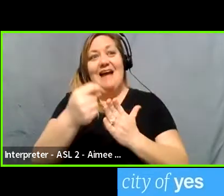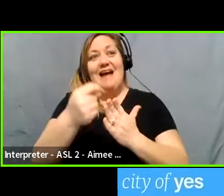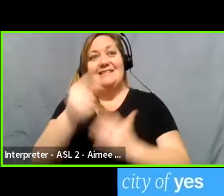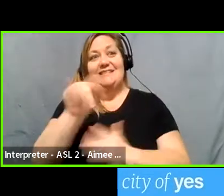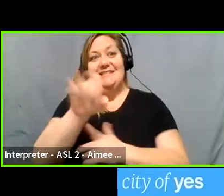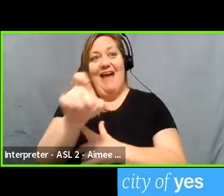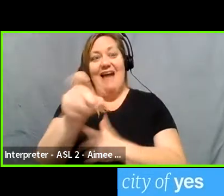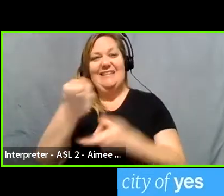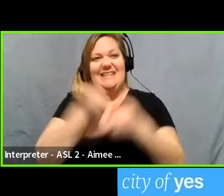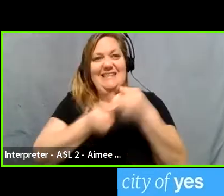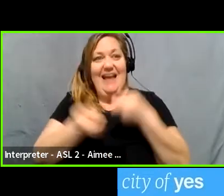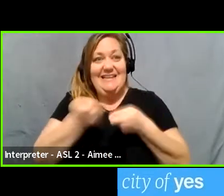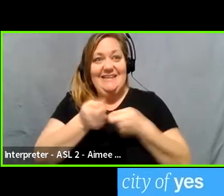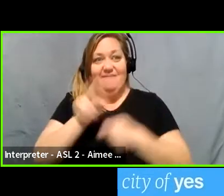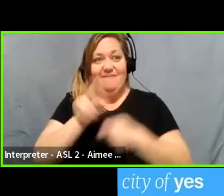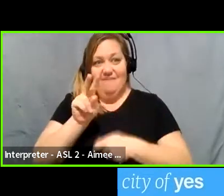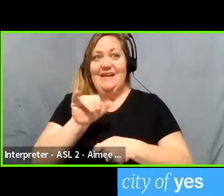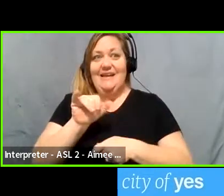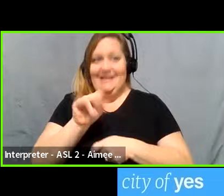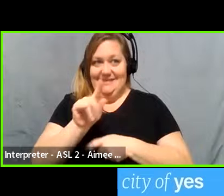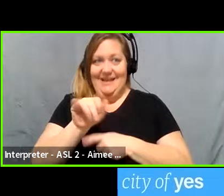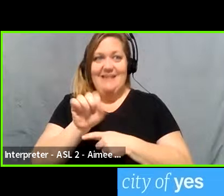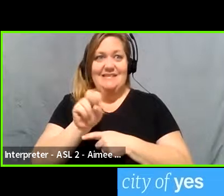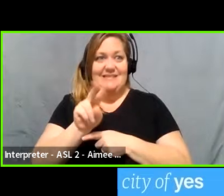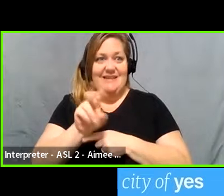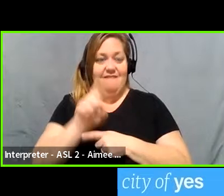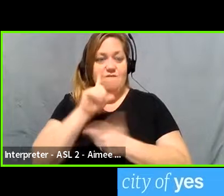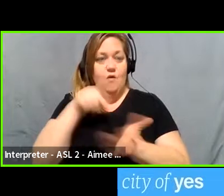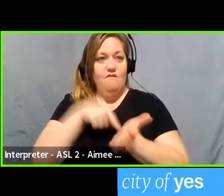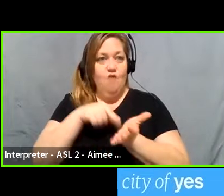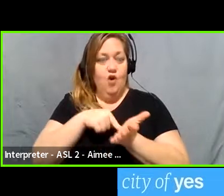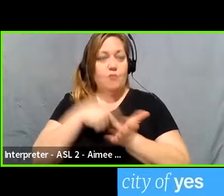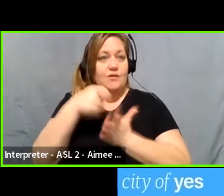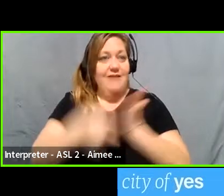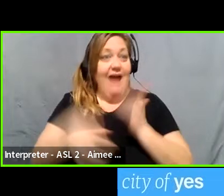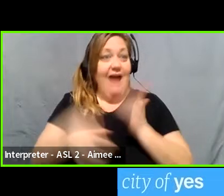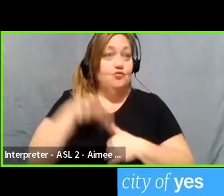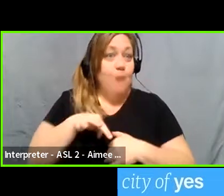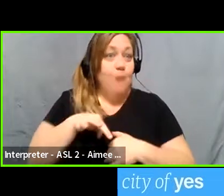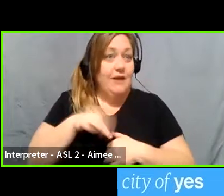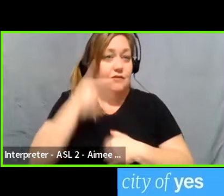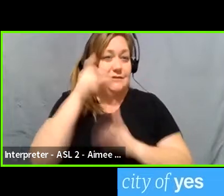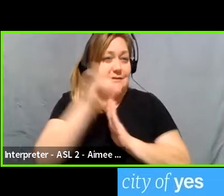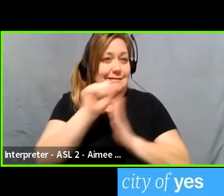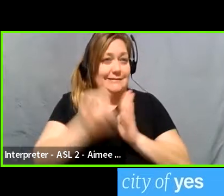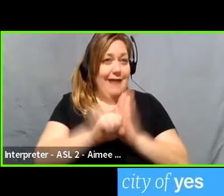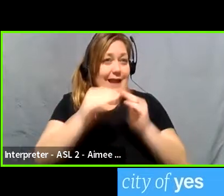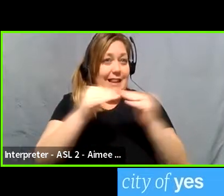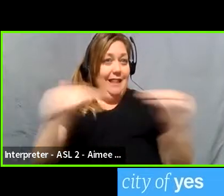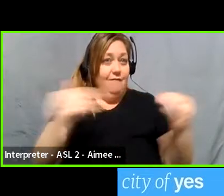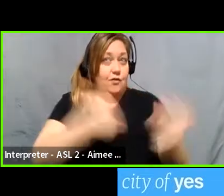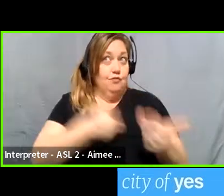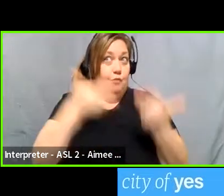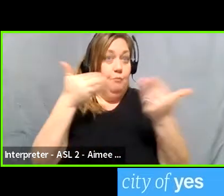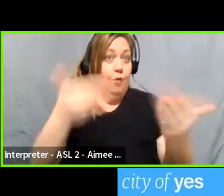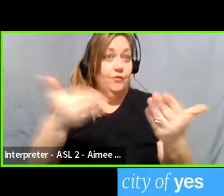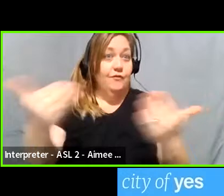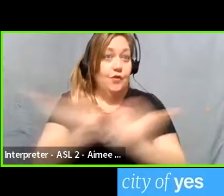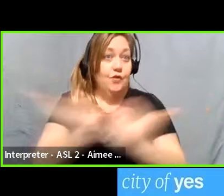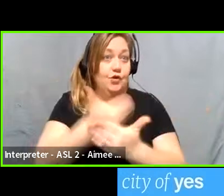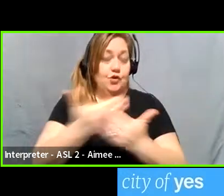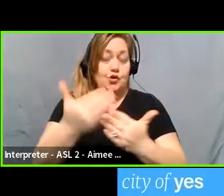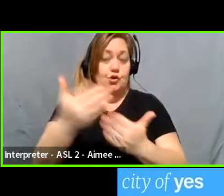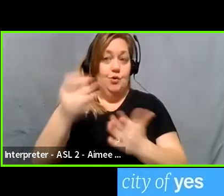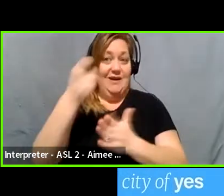housing. And you may have seen at the state level, it looks like they have a proposal, an agreement for a renewed tax benefit,